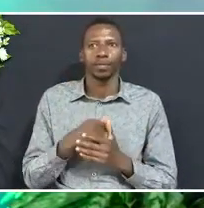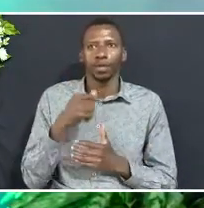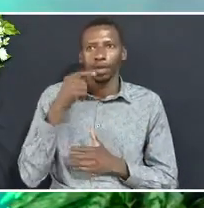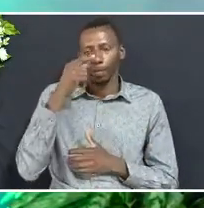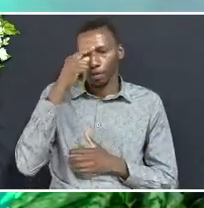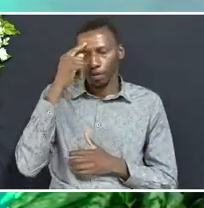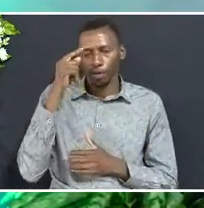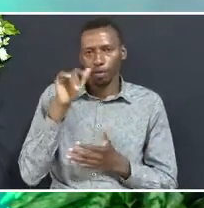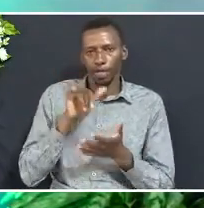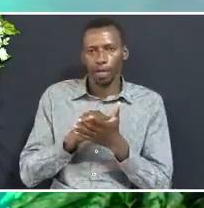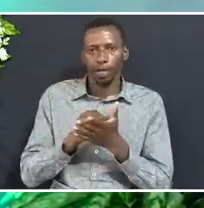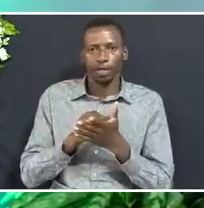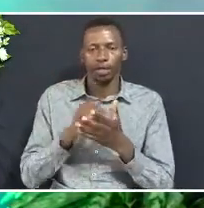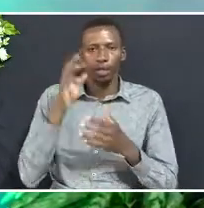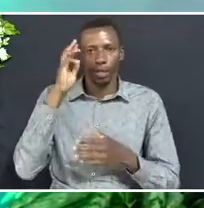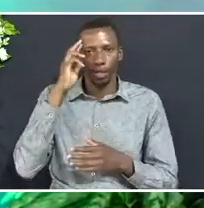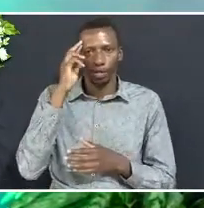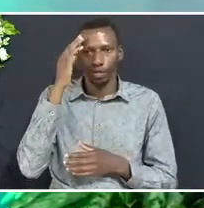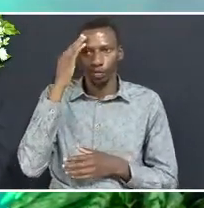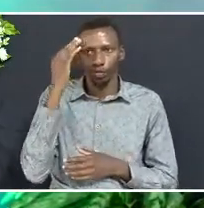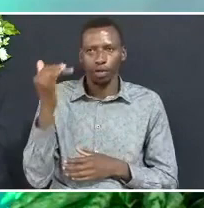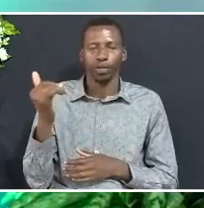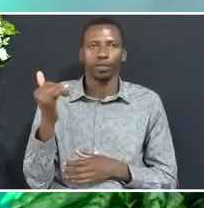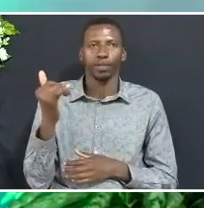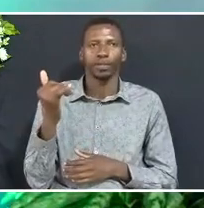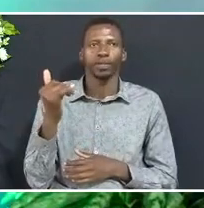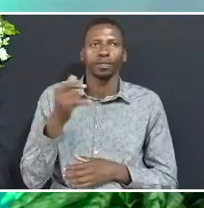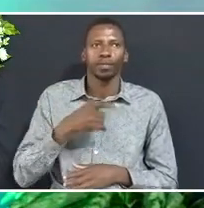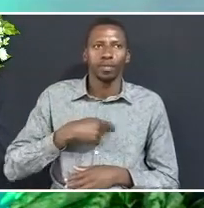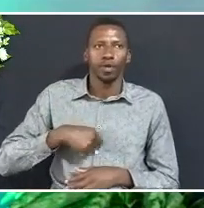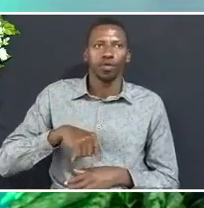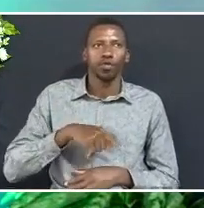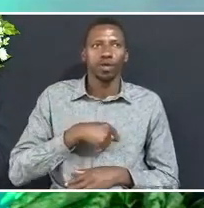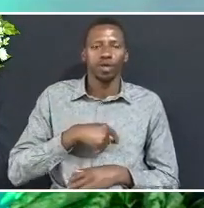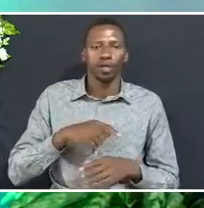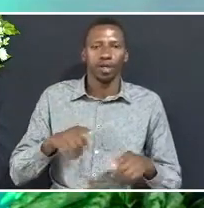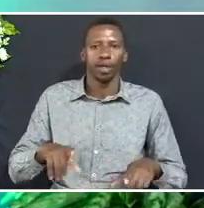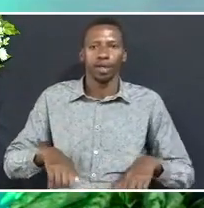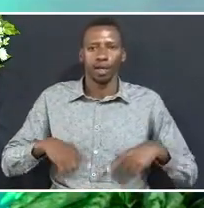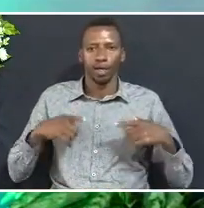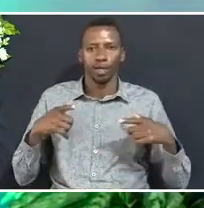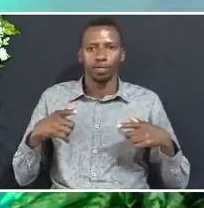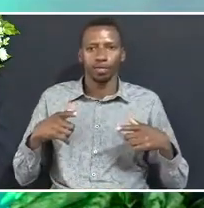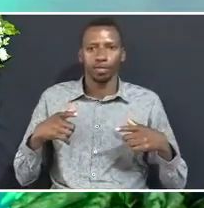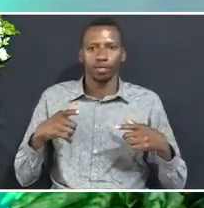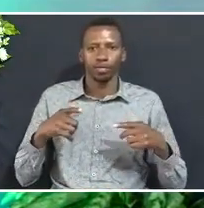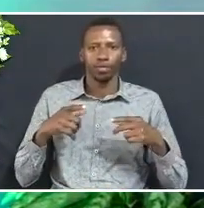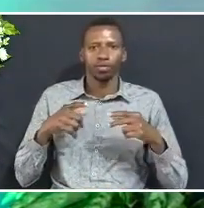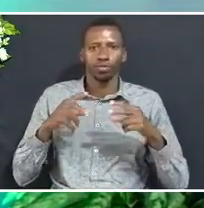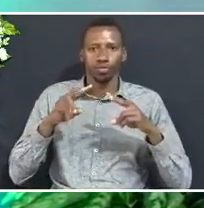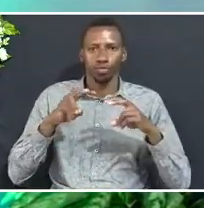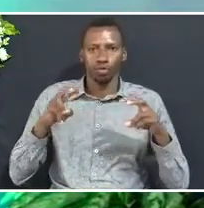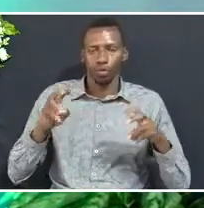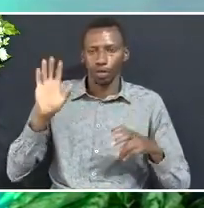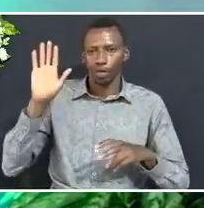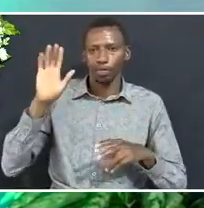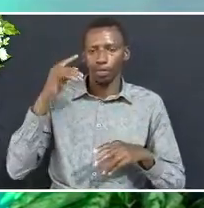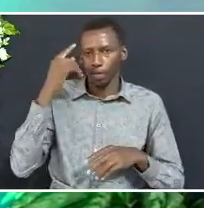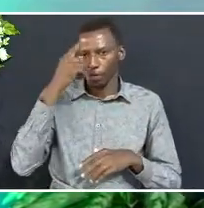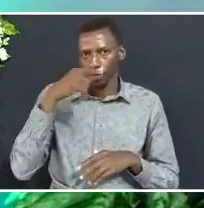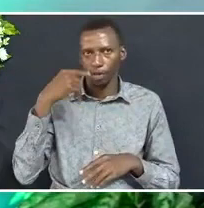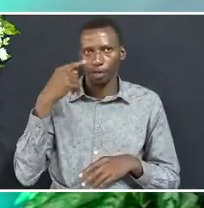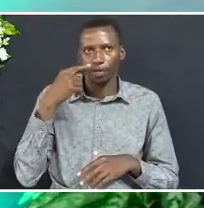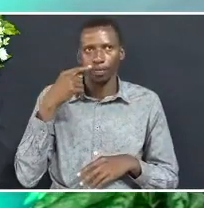because that is the reason why we are alive, to seek of His face